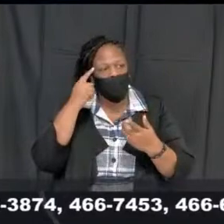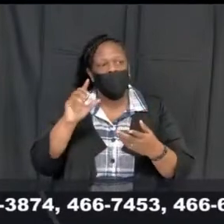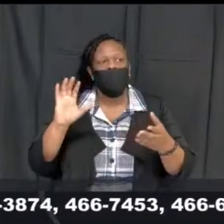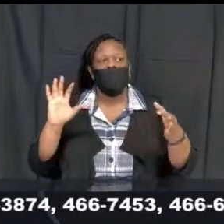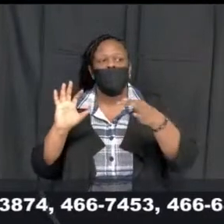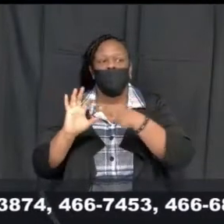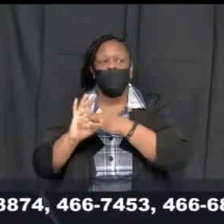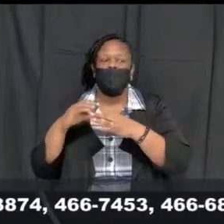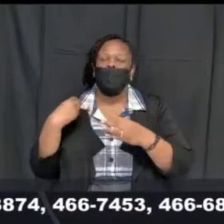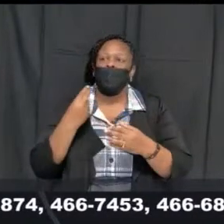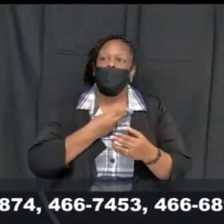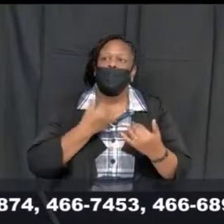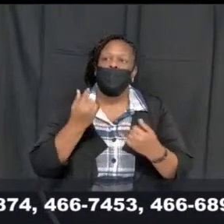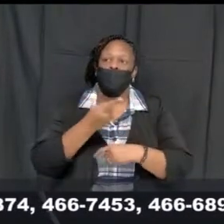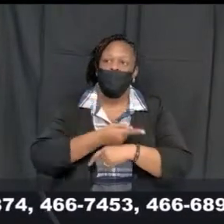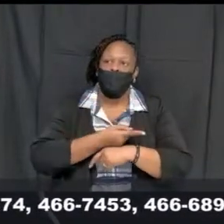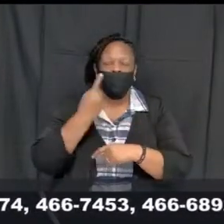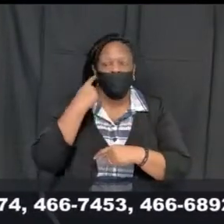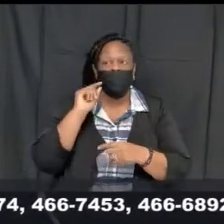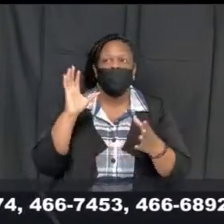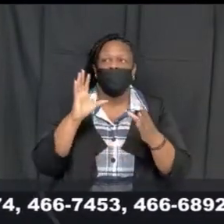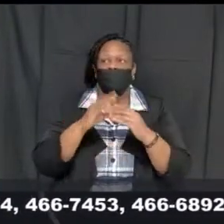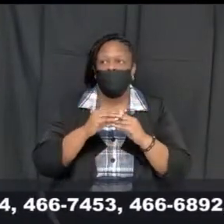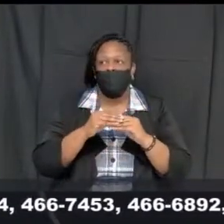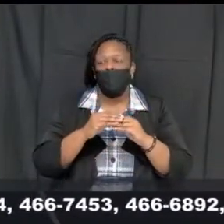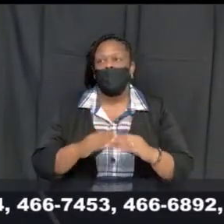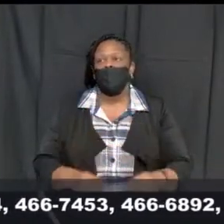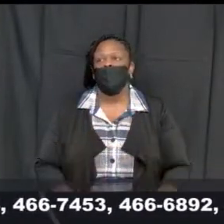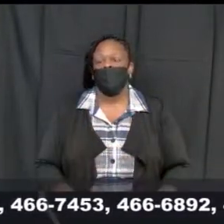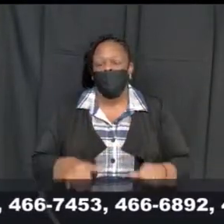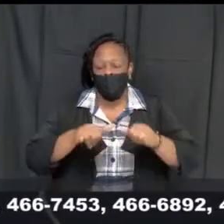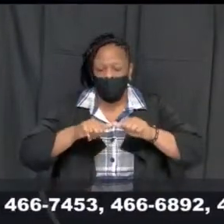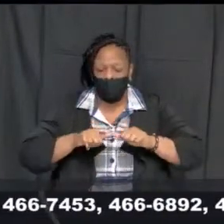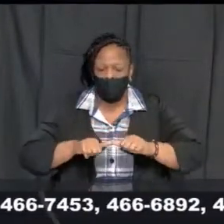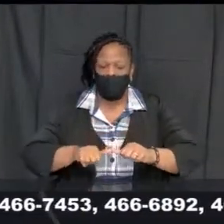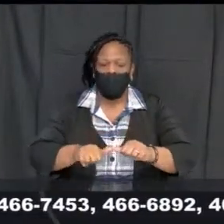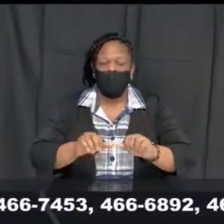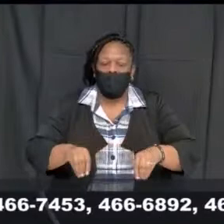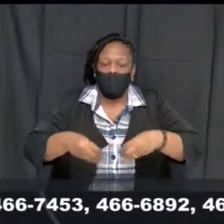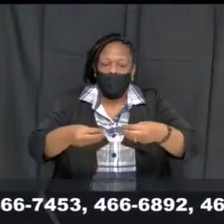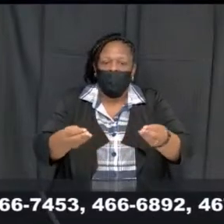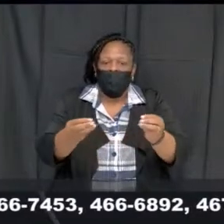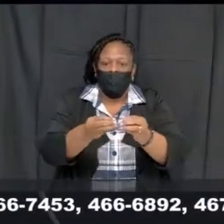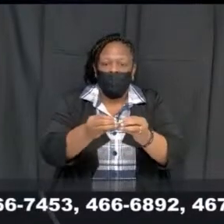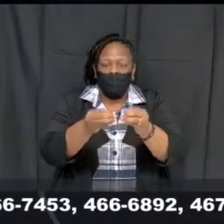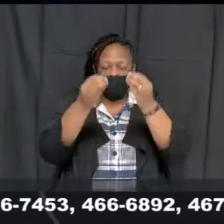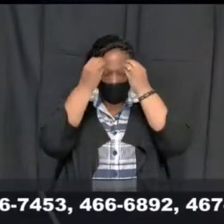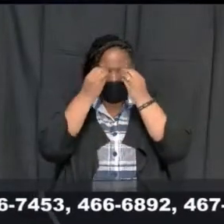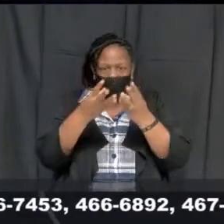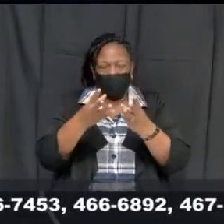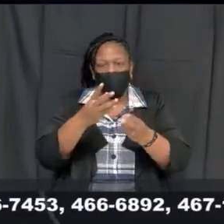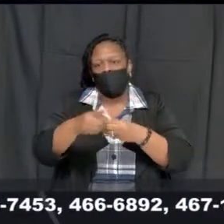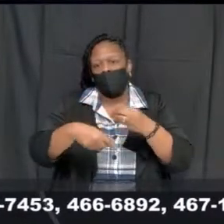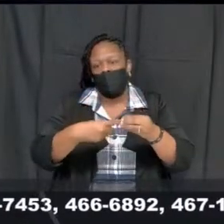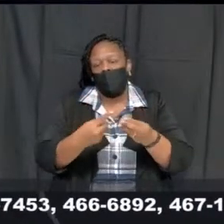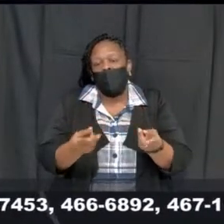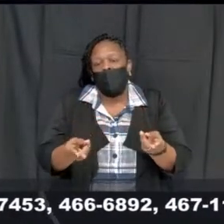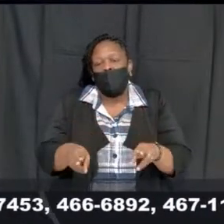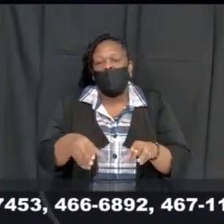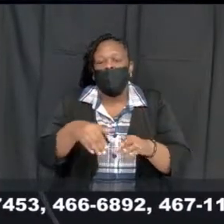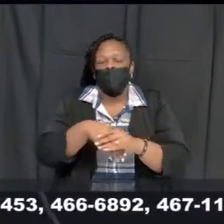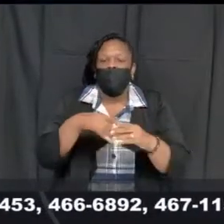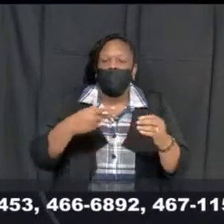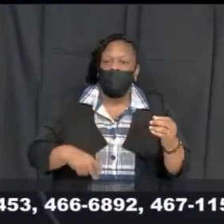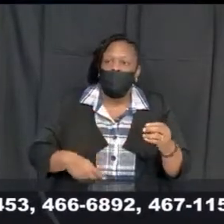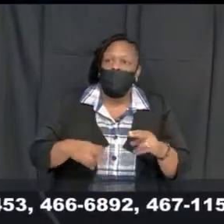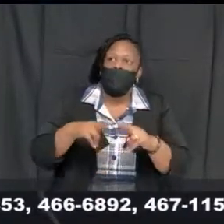for joining us for this briefing as we continue to update you on what is happening in St. Kitts and